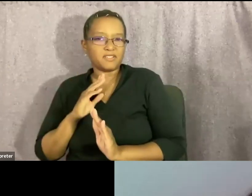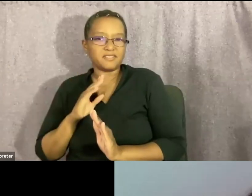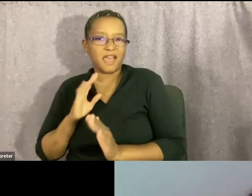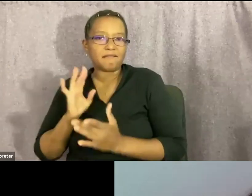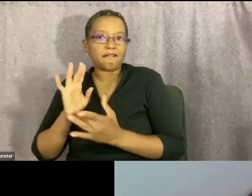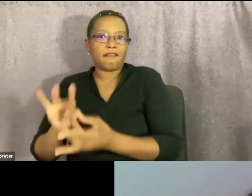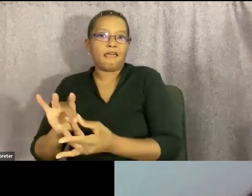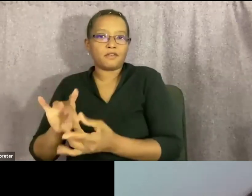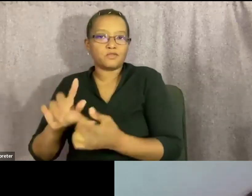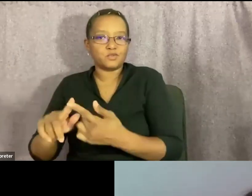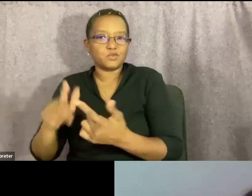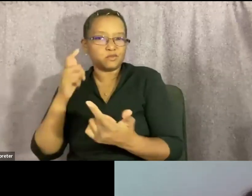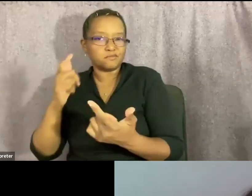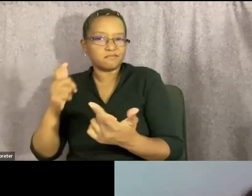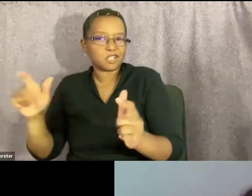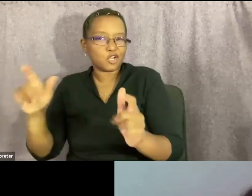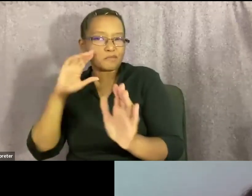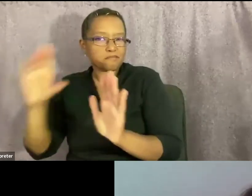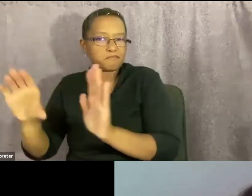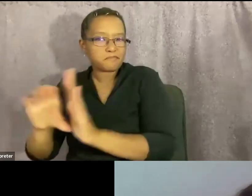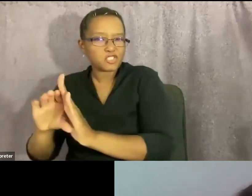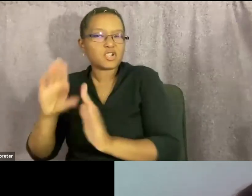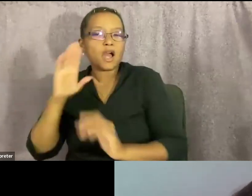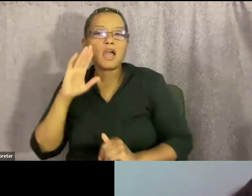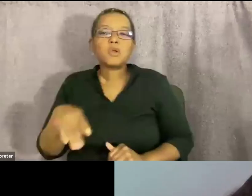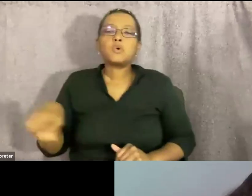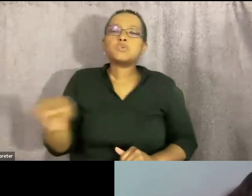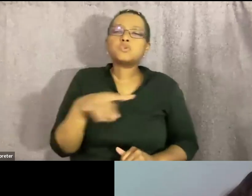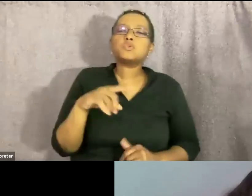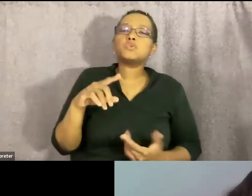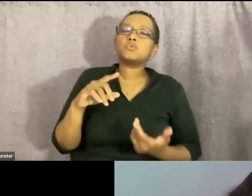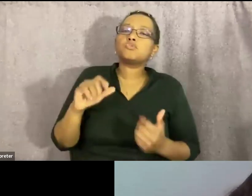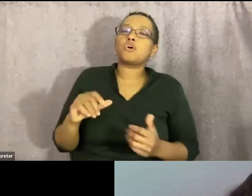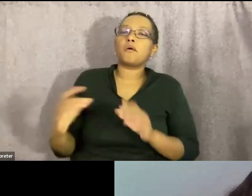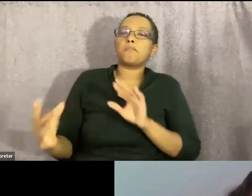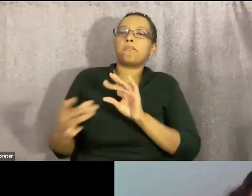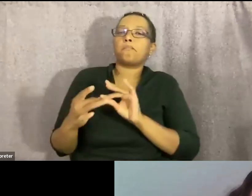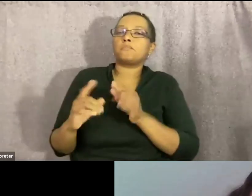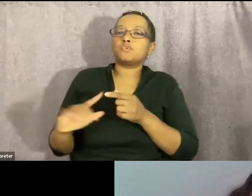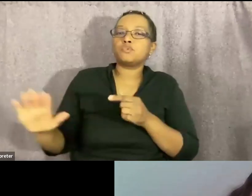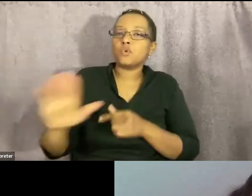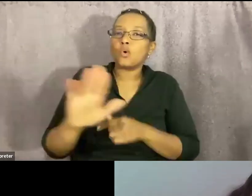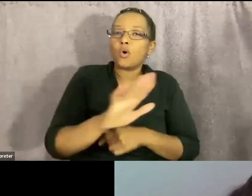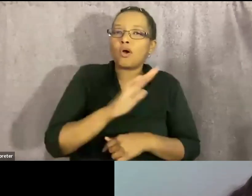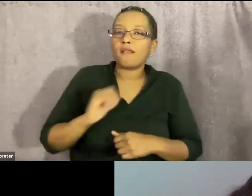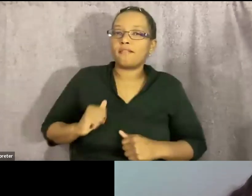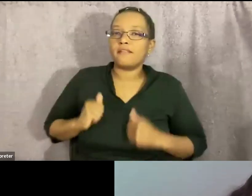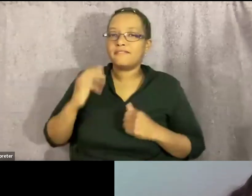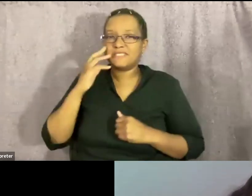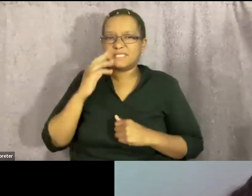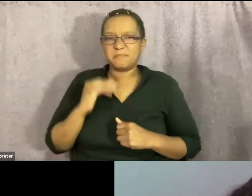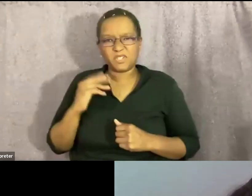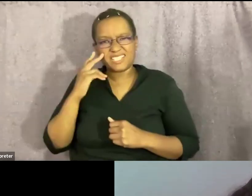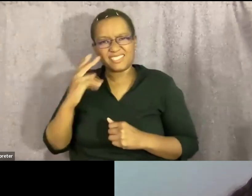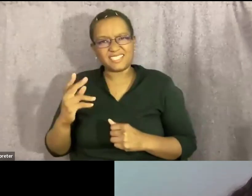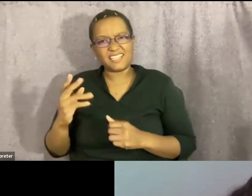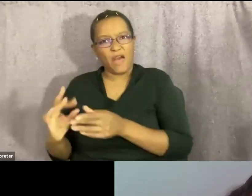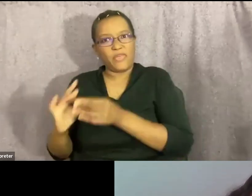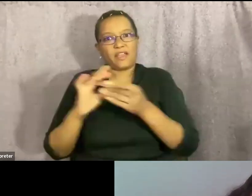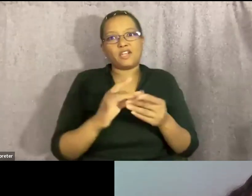out and center on the bigger picture. And I did that intentionally because of how little